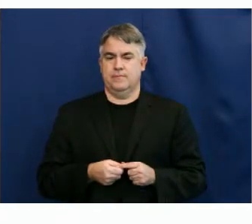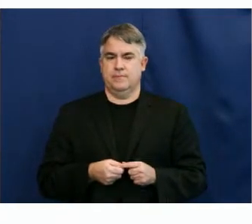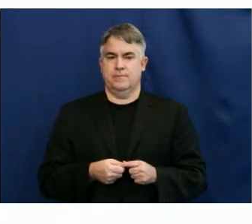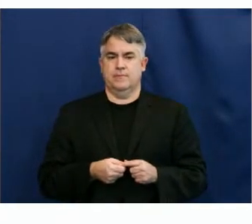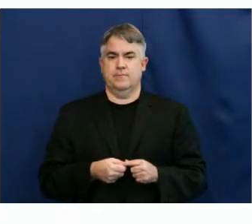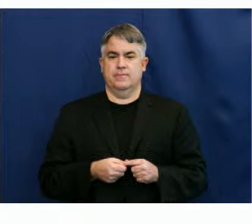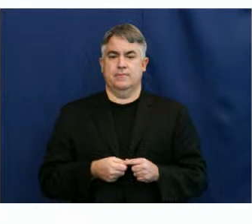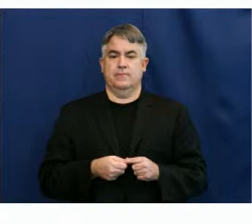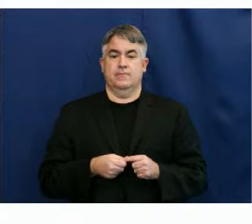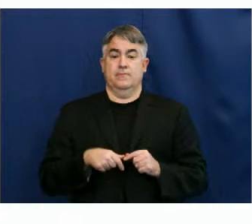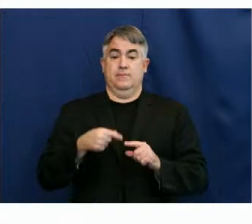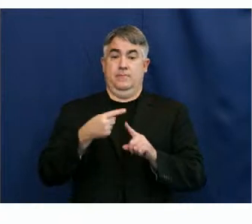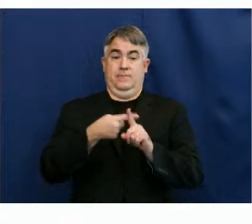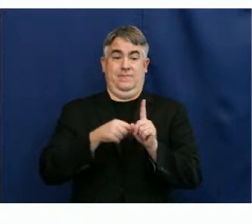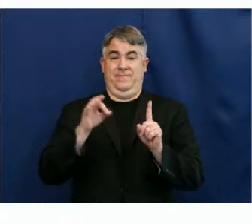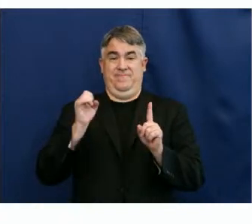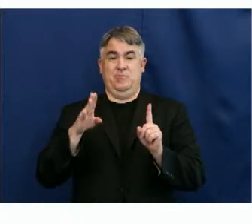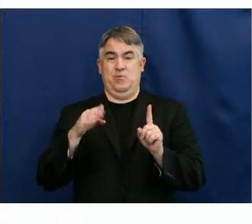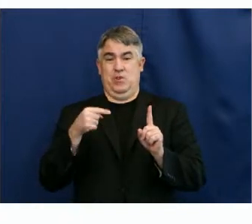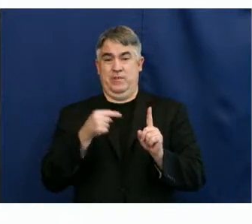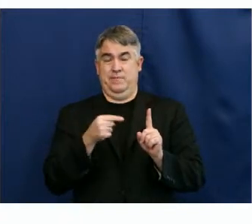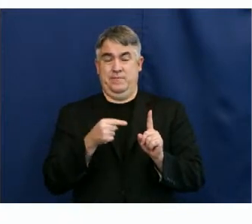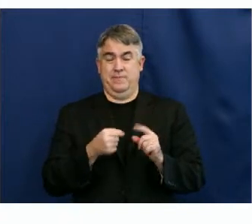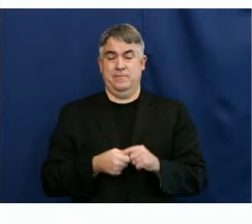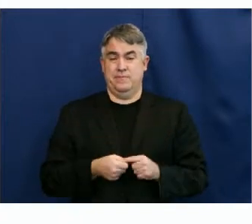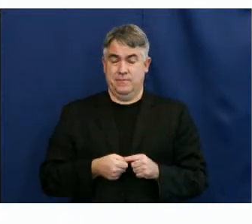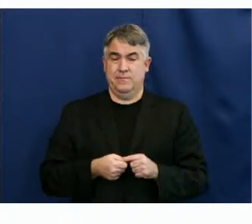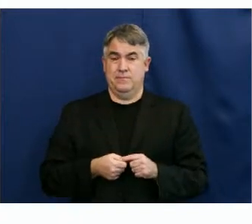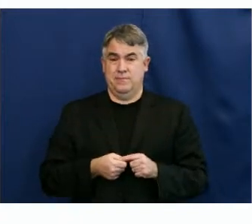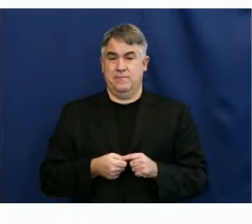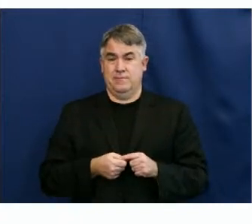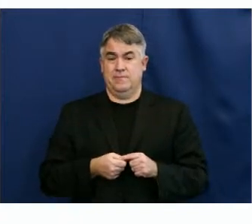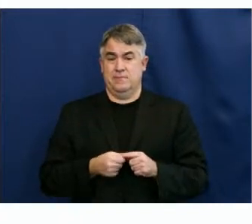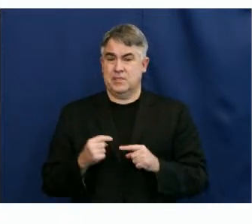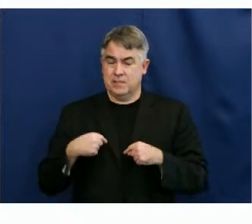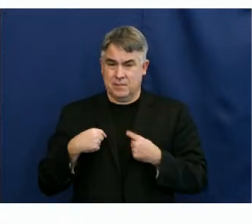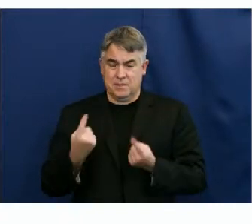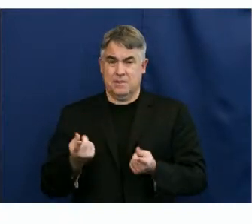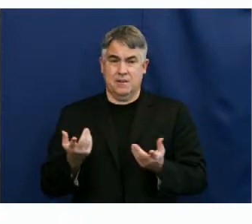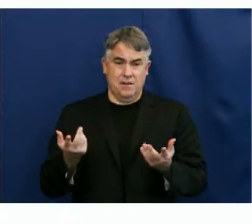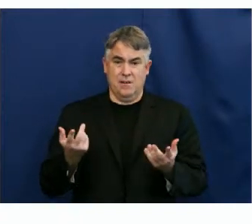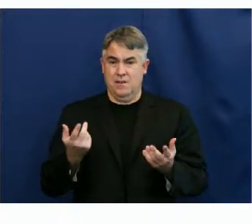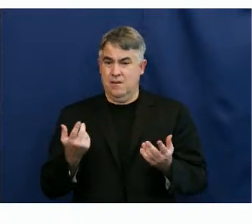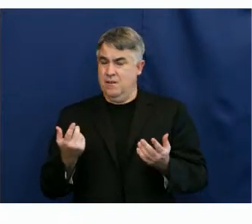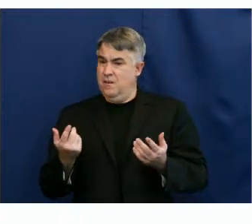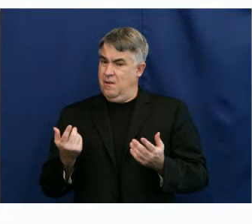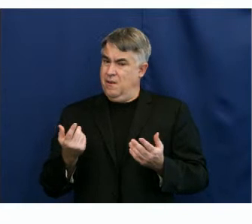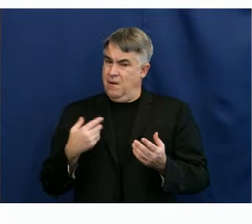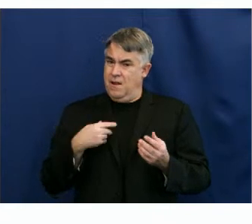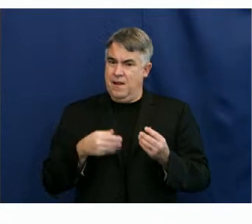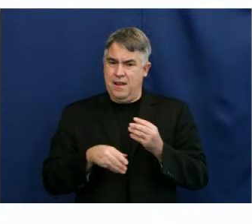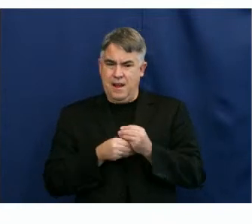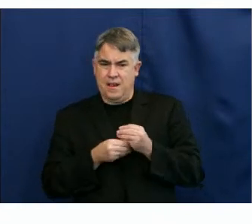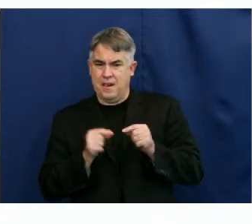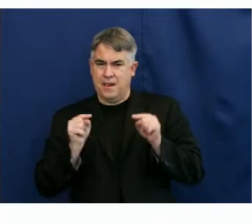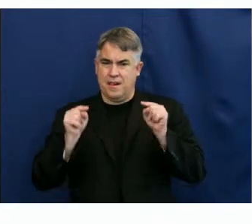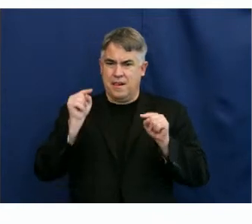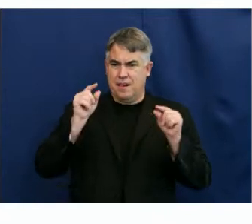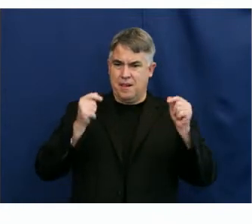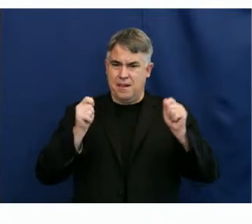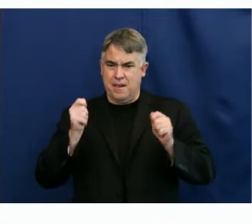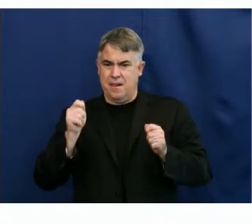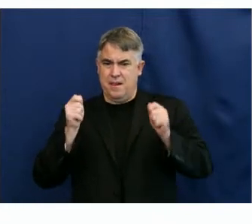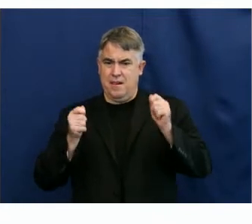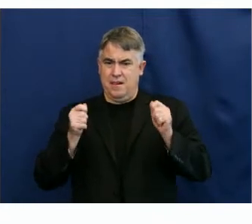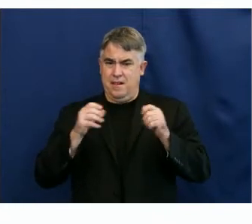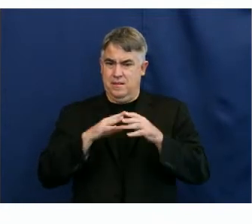of February. You can see the progress we've made in adding multiple sites and adding superstations,